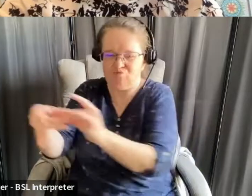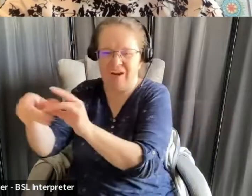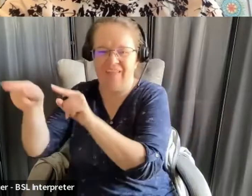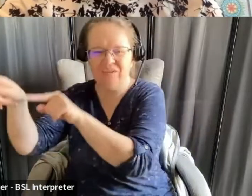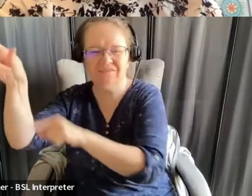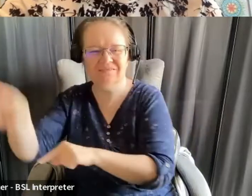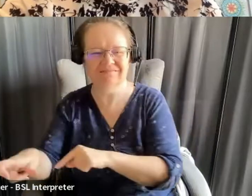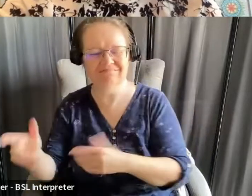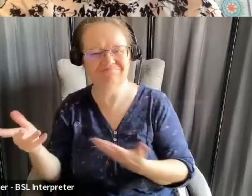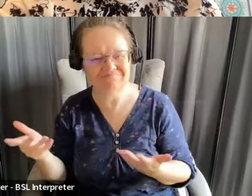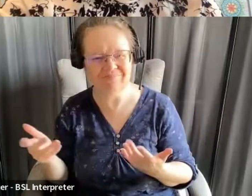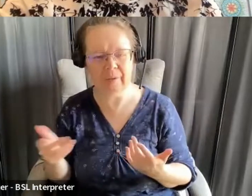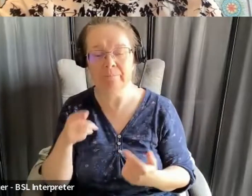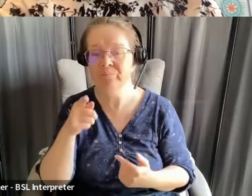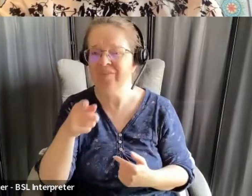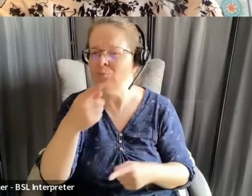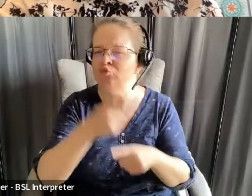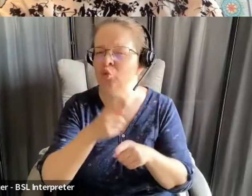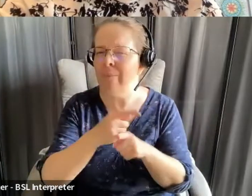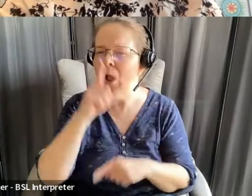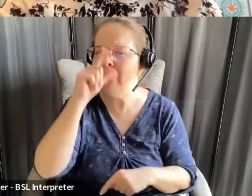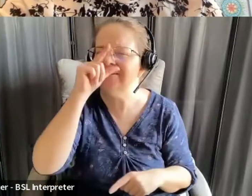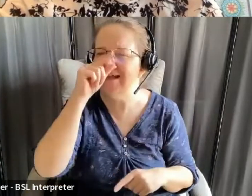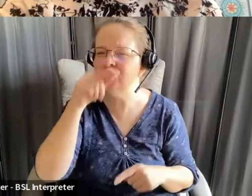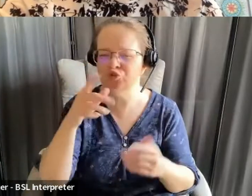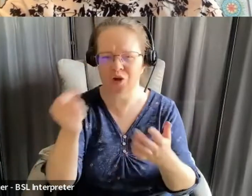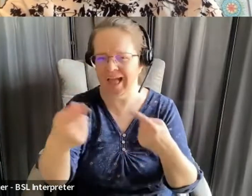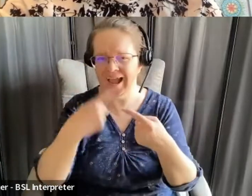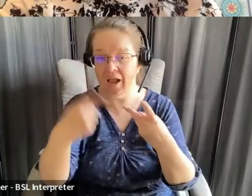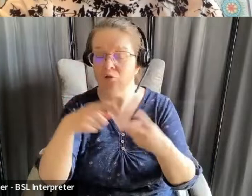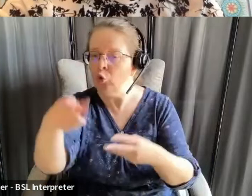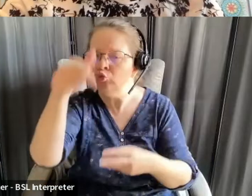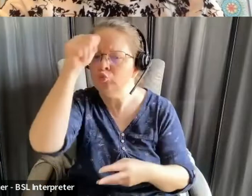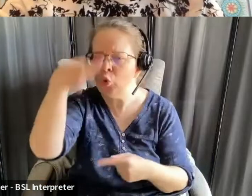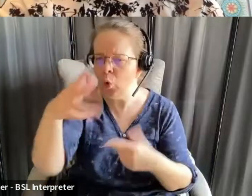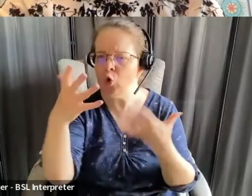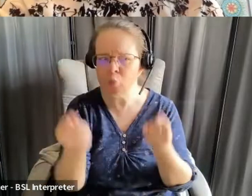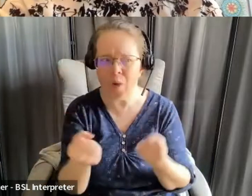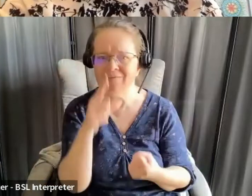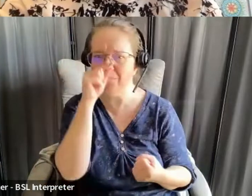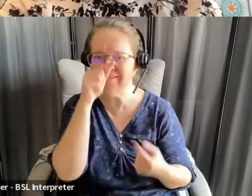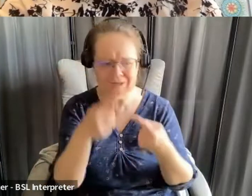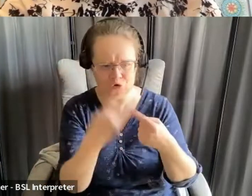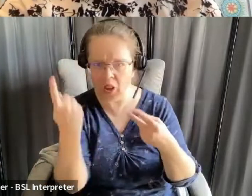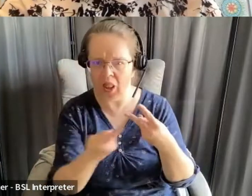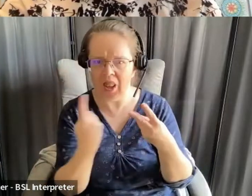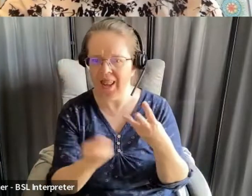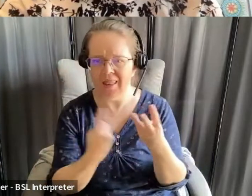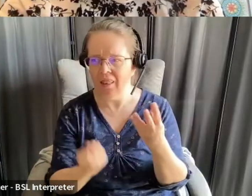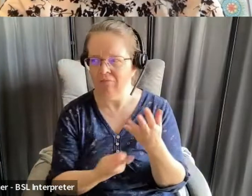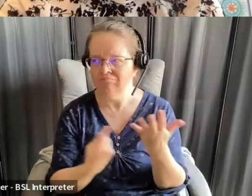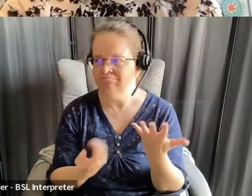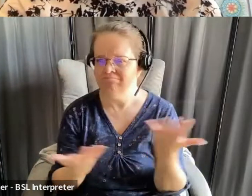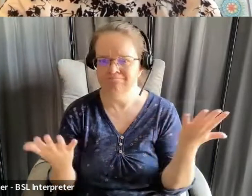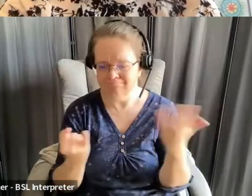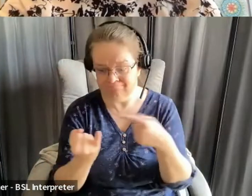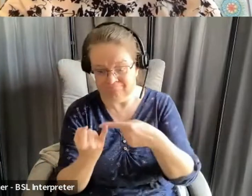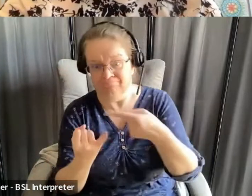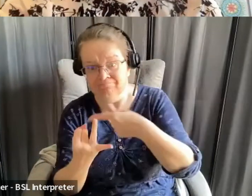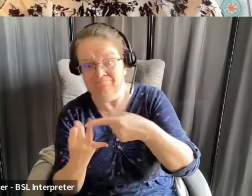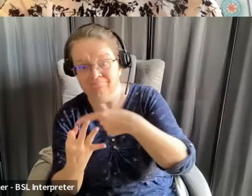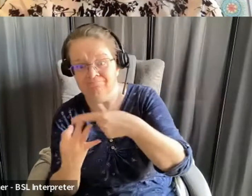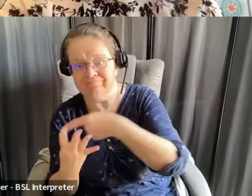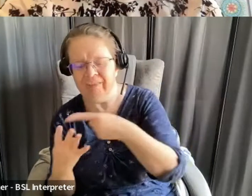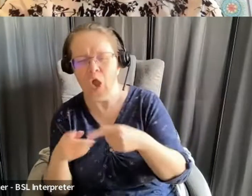elegantly here, really about potentiality. You knew you had so much potentiality, and you just you were much